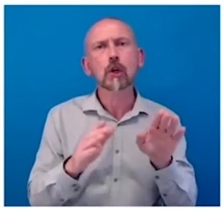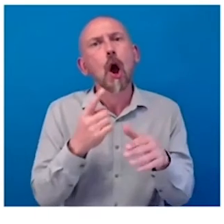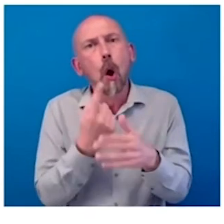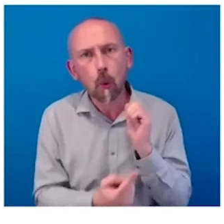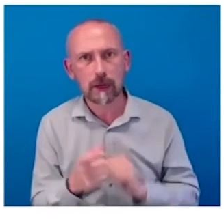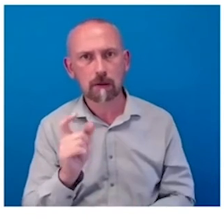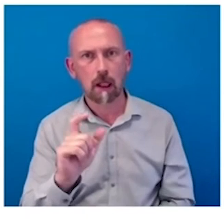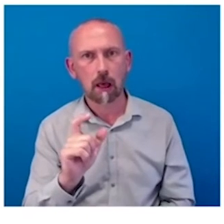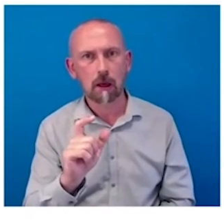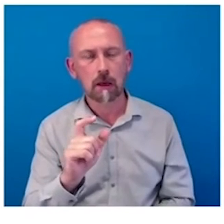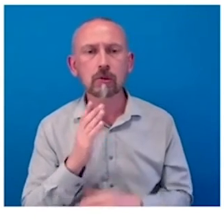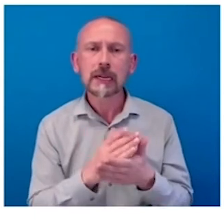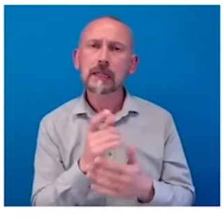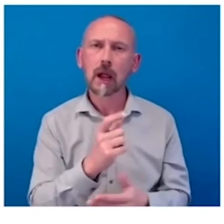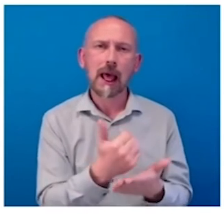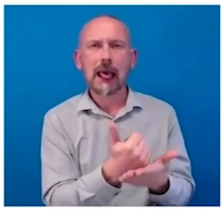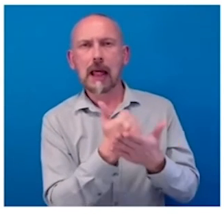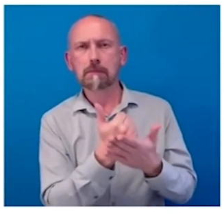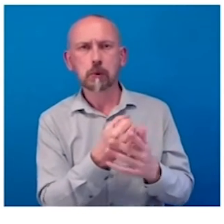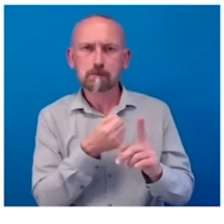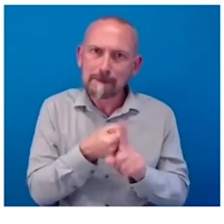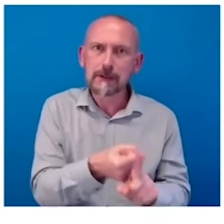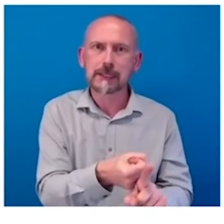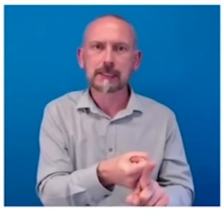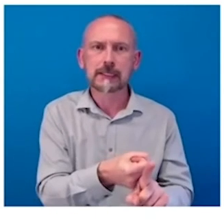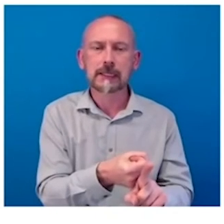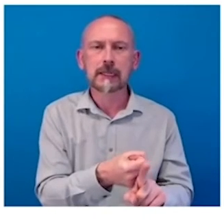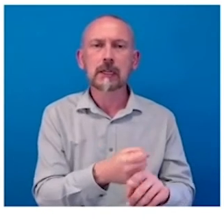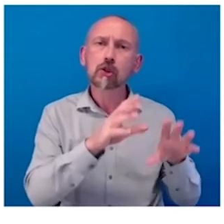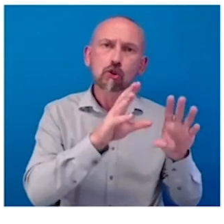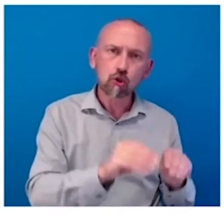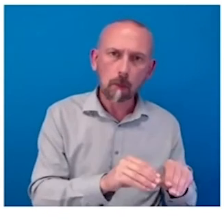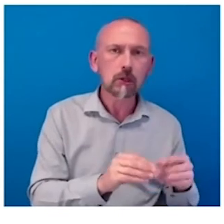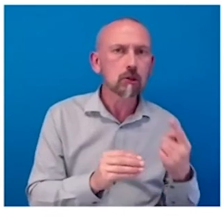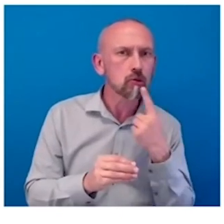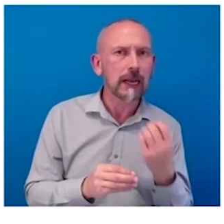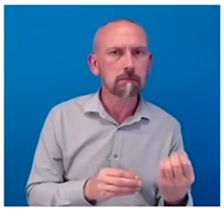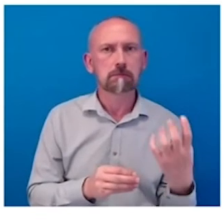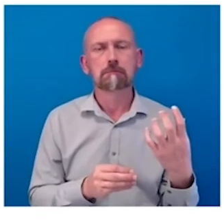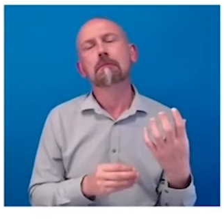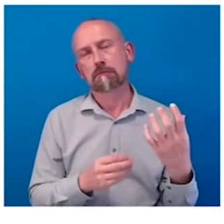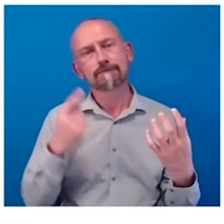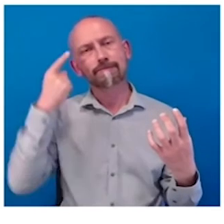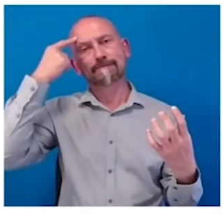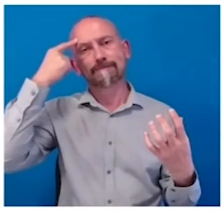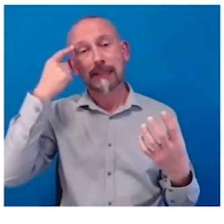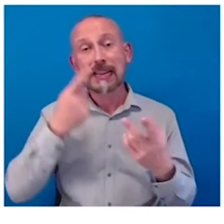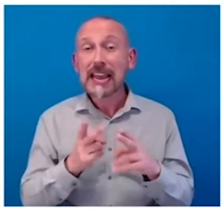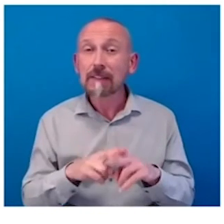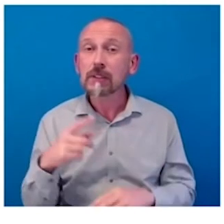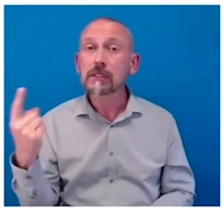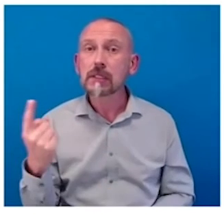used for emphasis. So the red button says stop, the green button says start. So even if someone had a red-green color vision